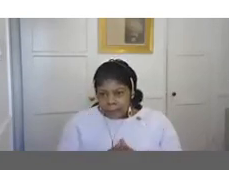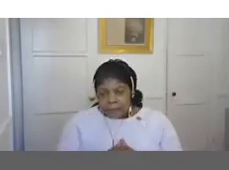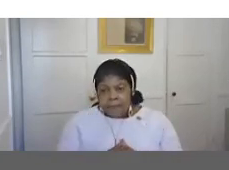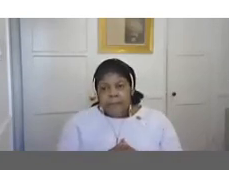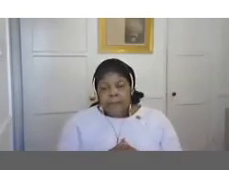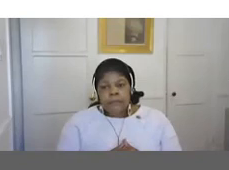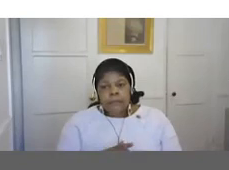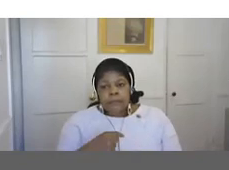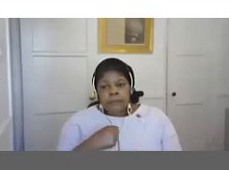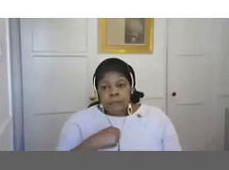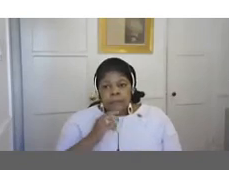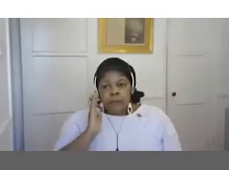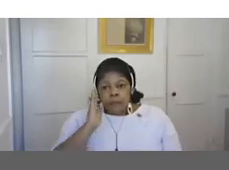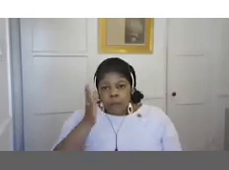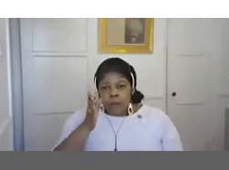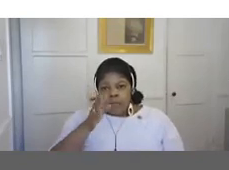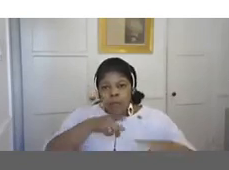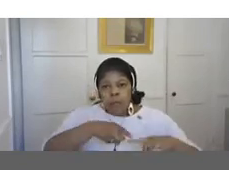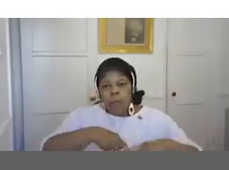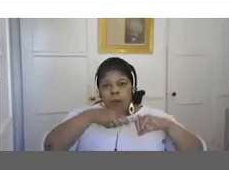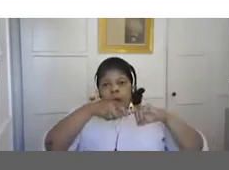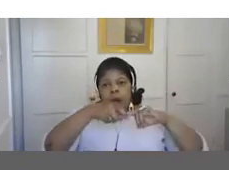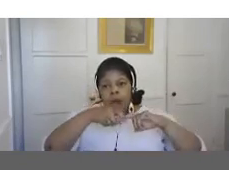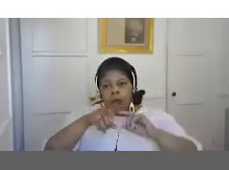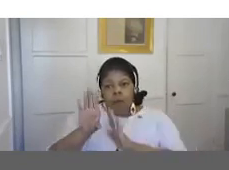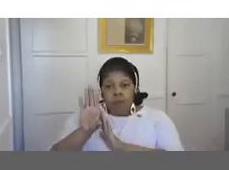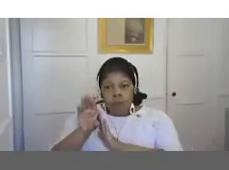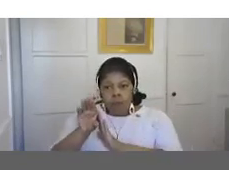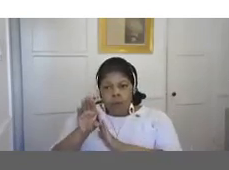I'm gonna go ahead and I'm gonna pause my recording.